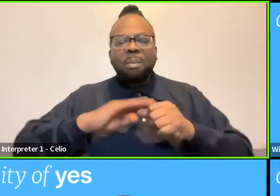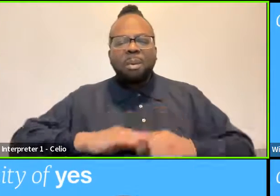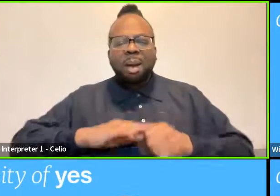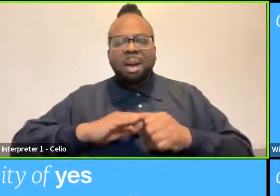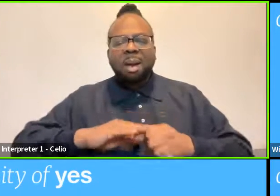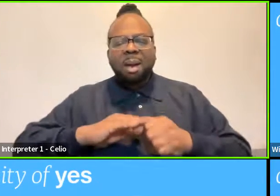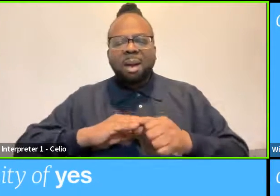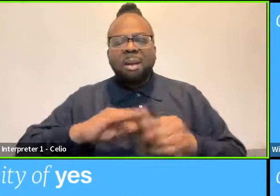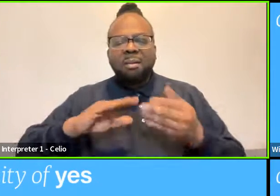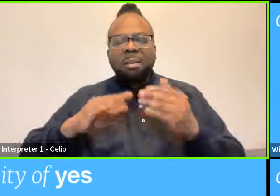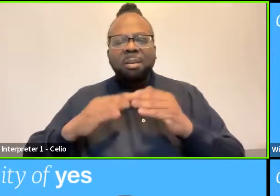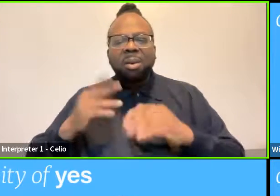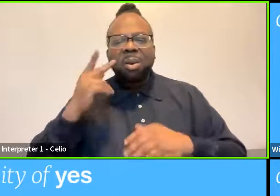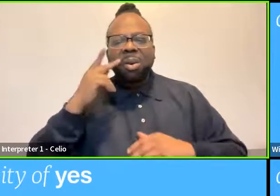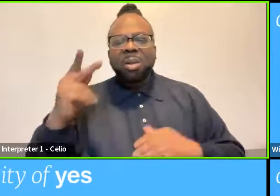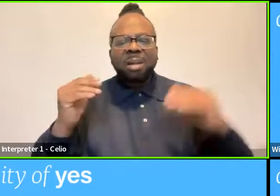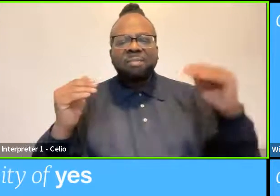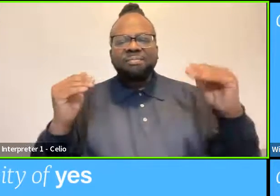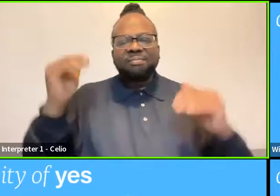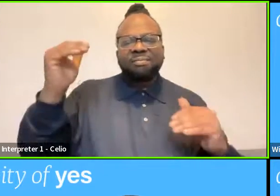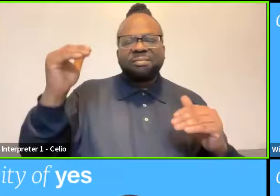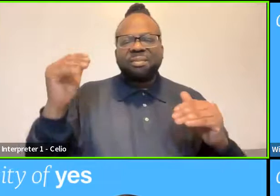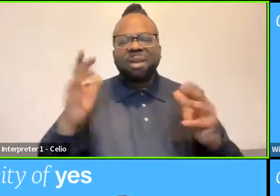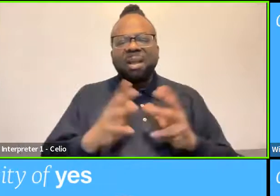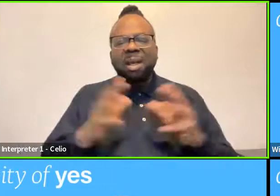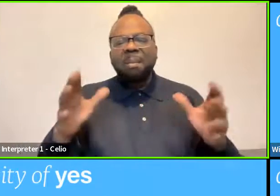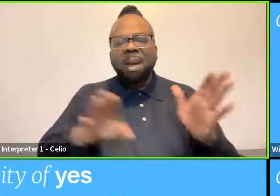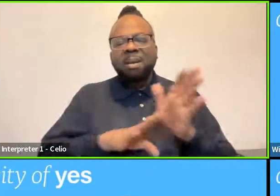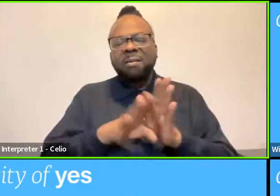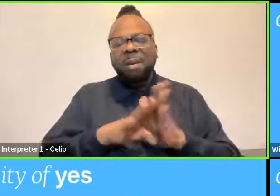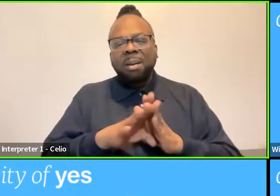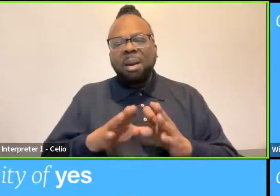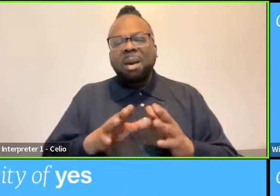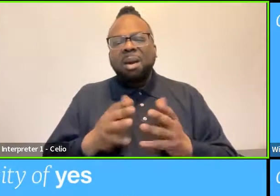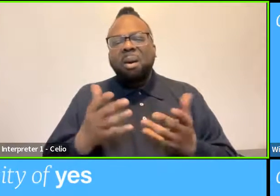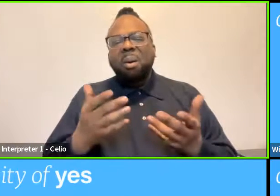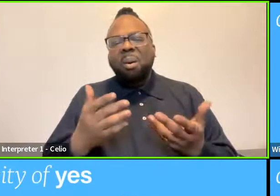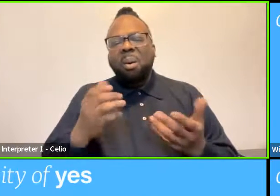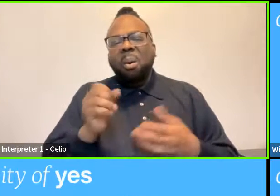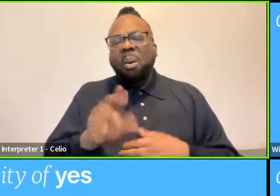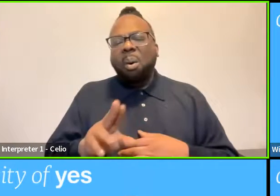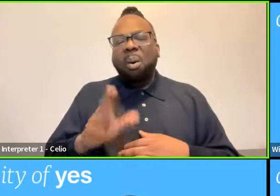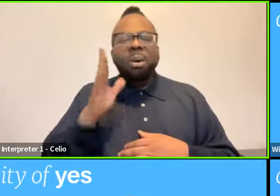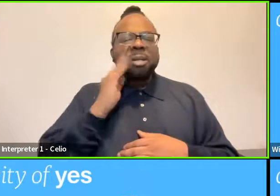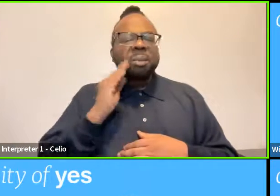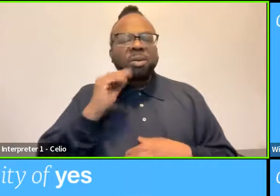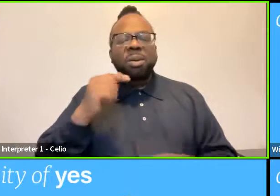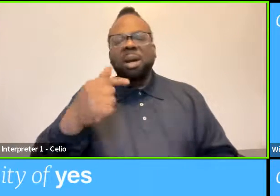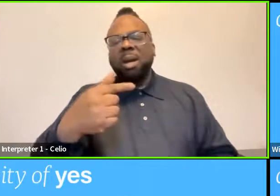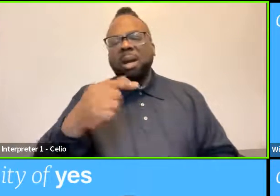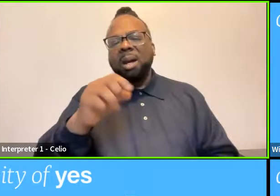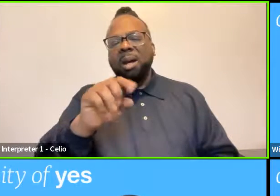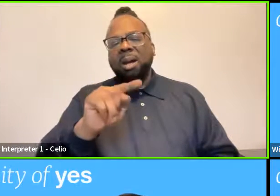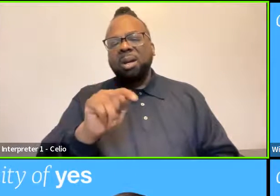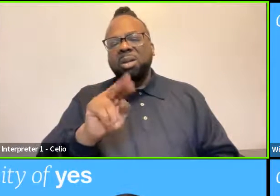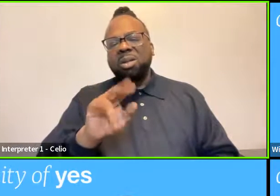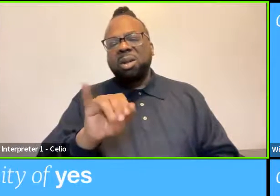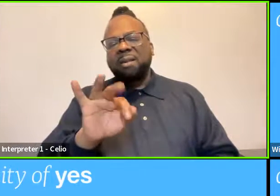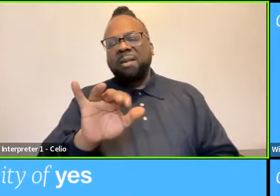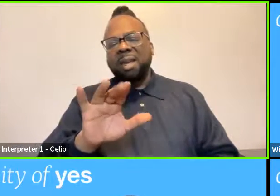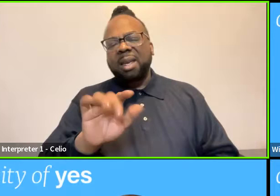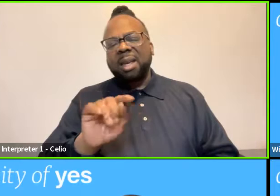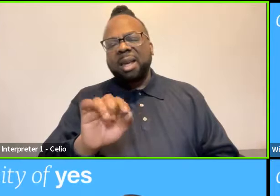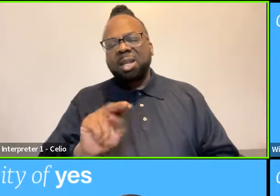city that see a disproportionate amount of, you know, development or displacement gentrification pressure today. So it's another reason why we're excited to be